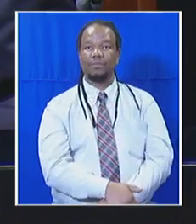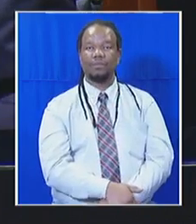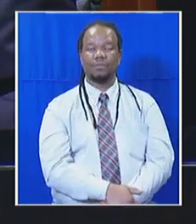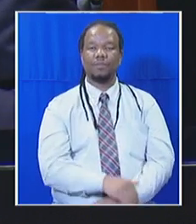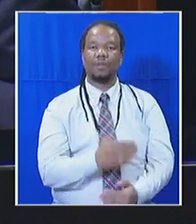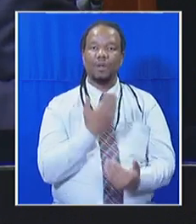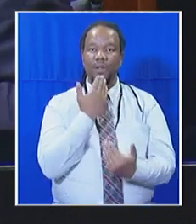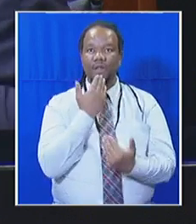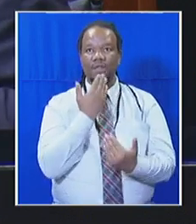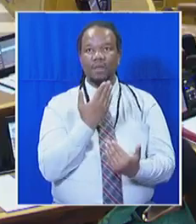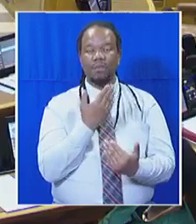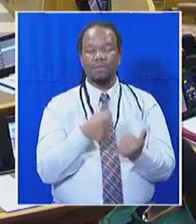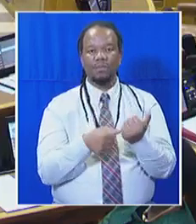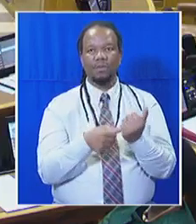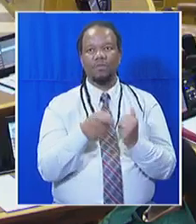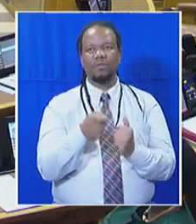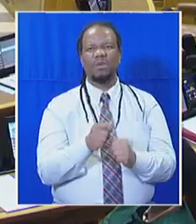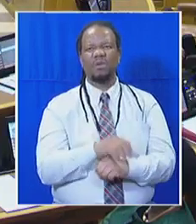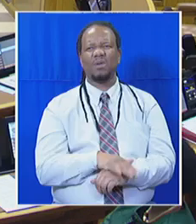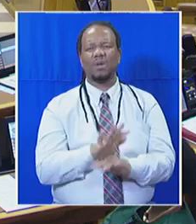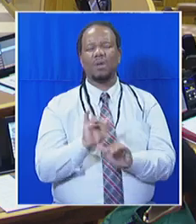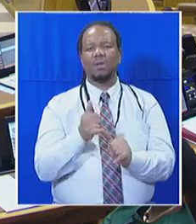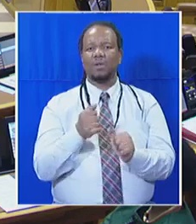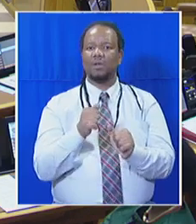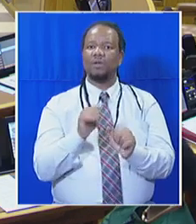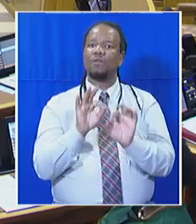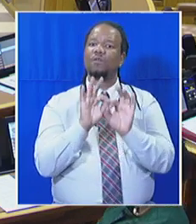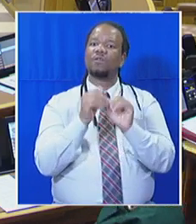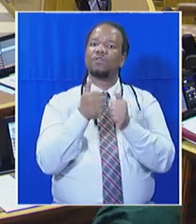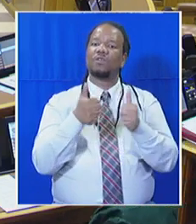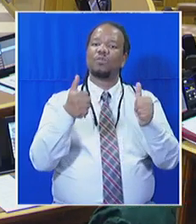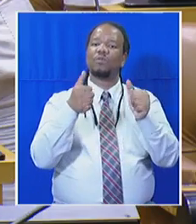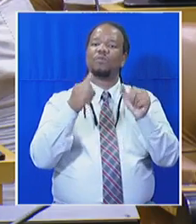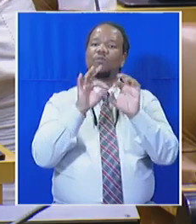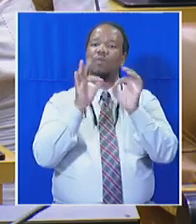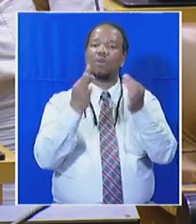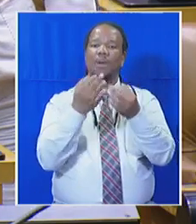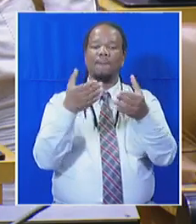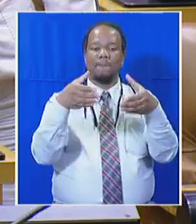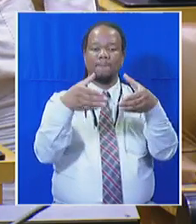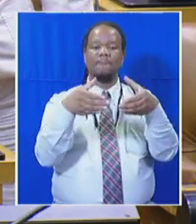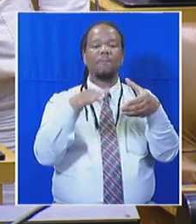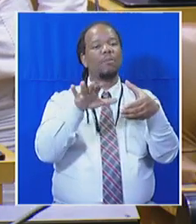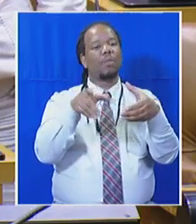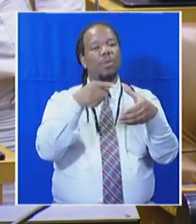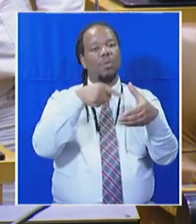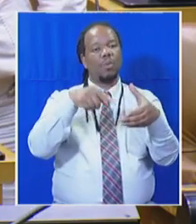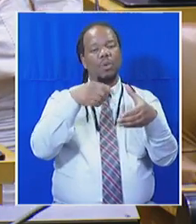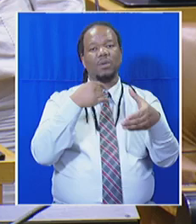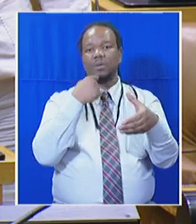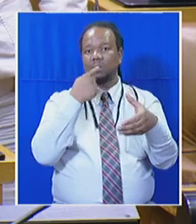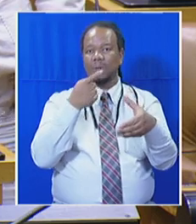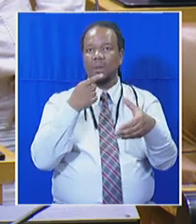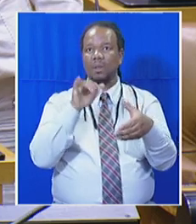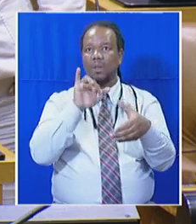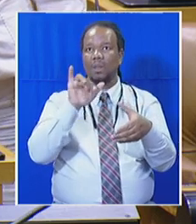Thank you, Deputy Speaker. In the Chief Whip's Forum, we said that we'll consult the